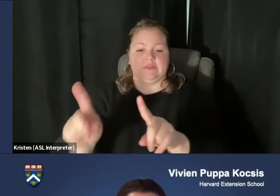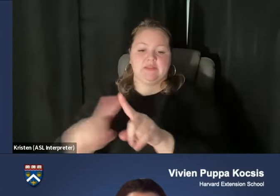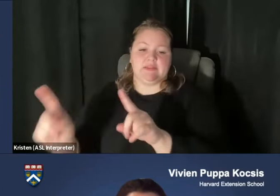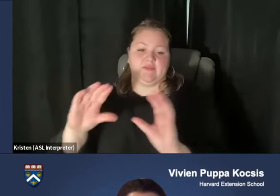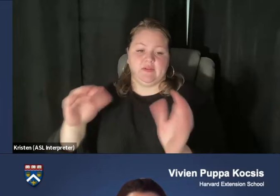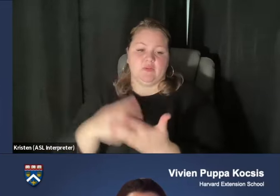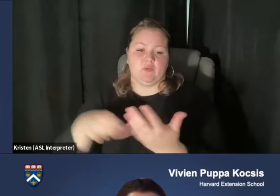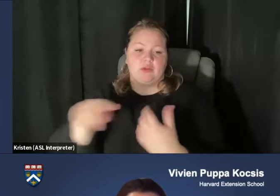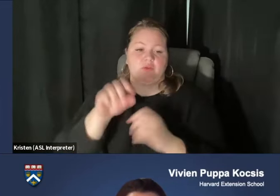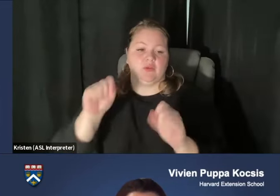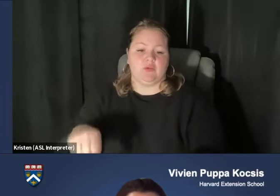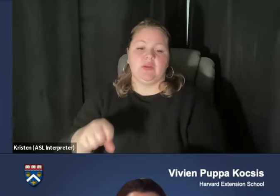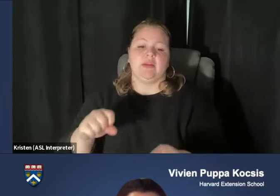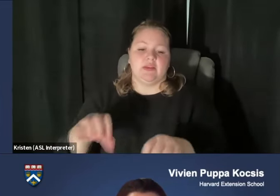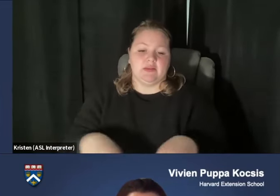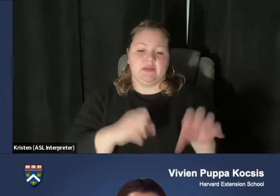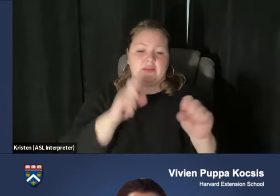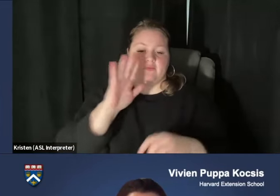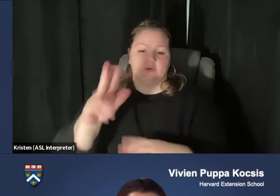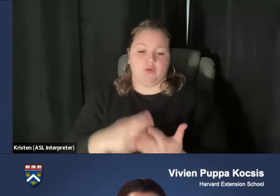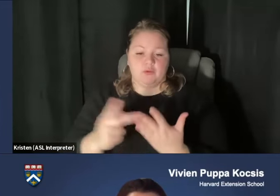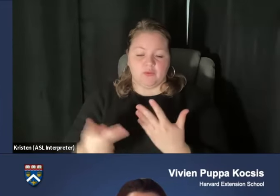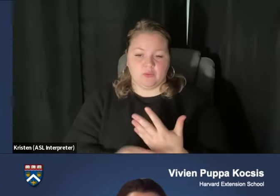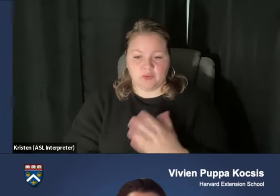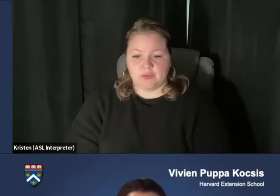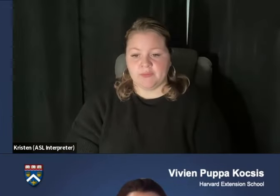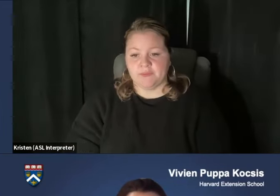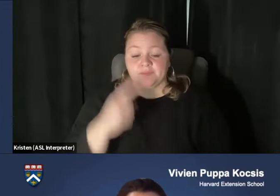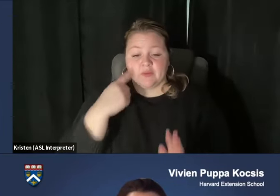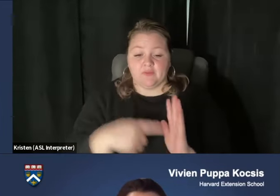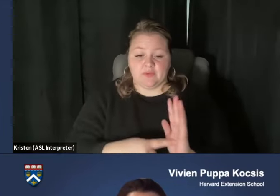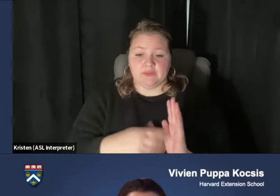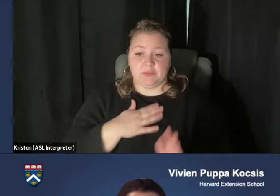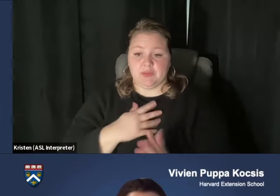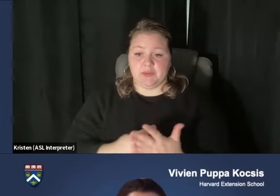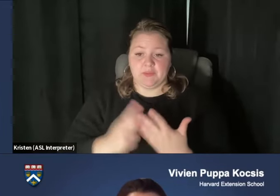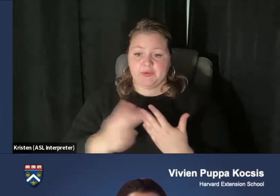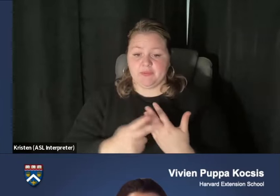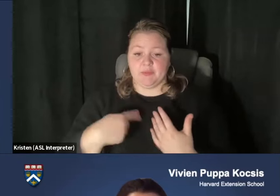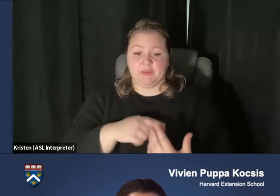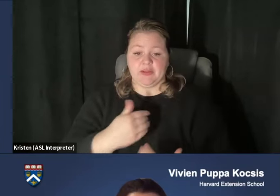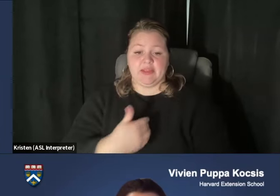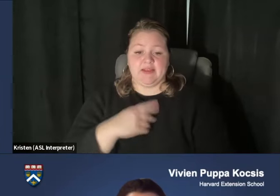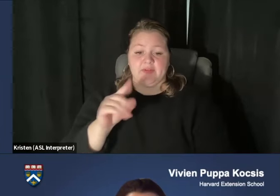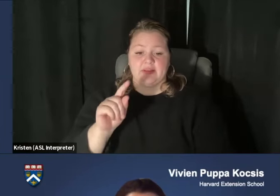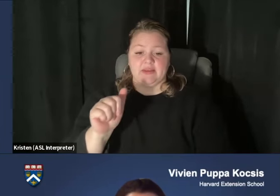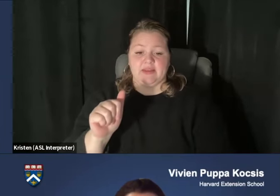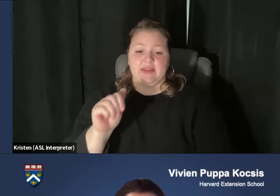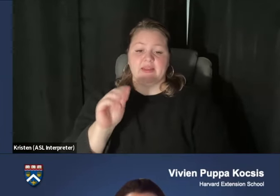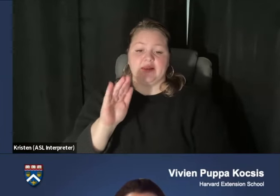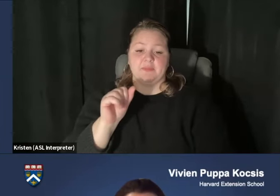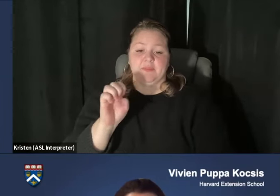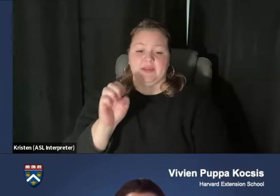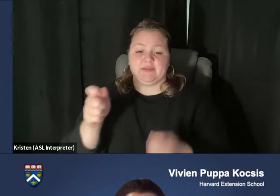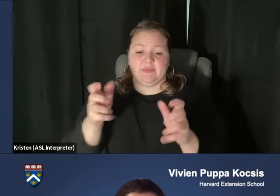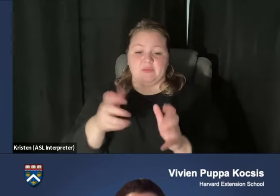program requirements. For example, in my program, we have a database management requirement. Well, you're not just